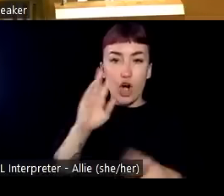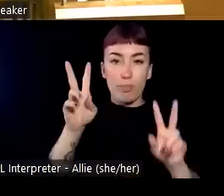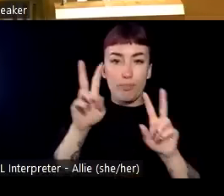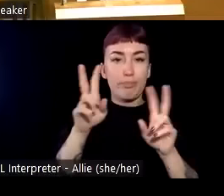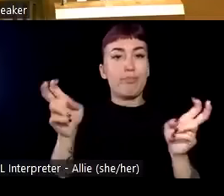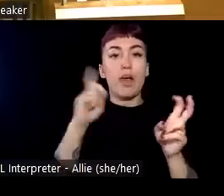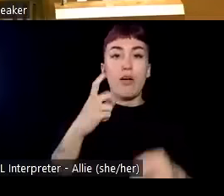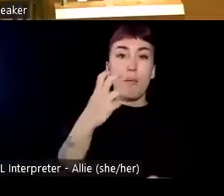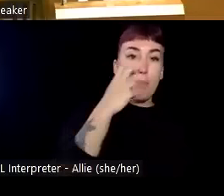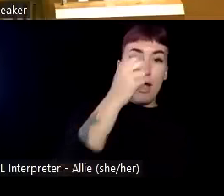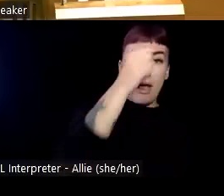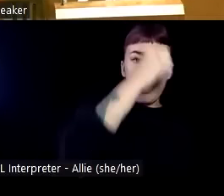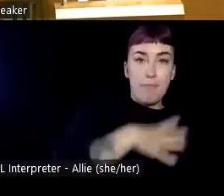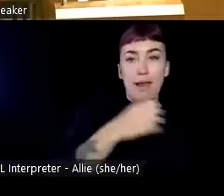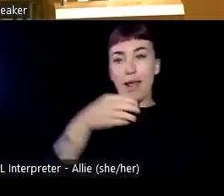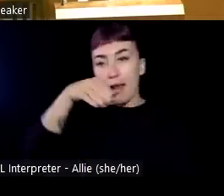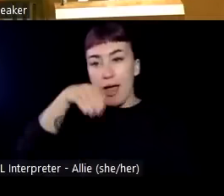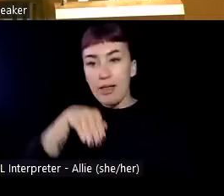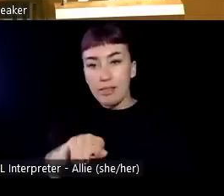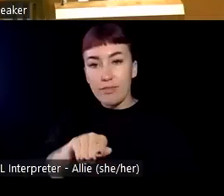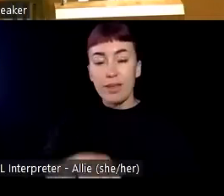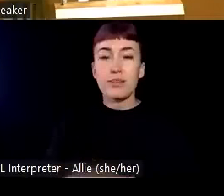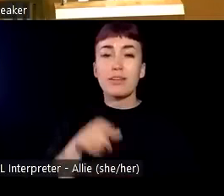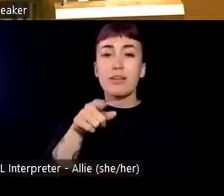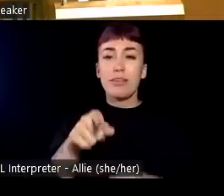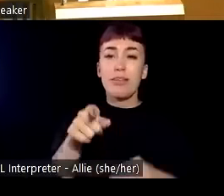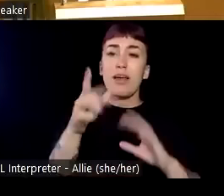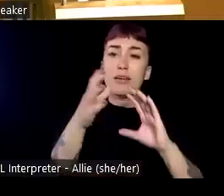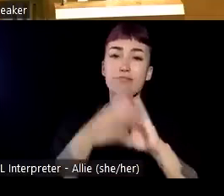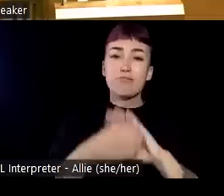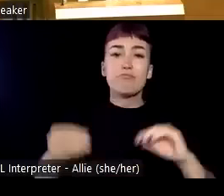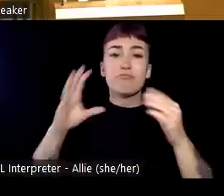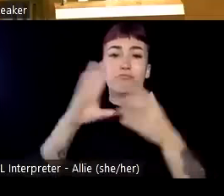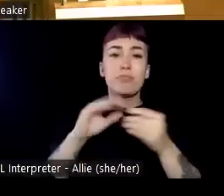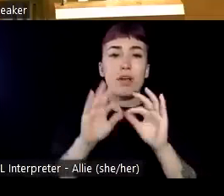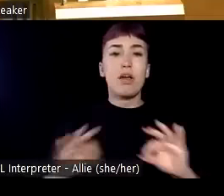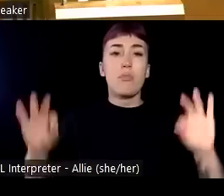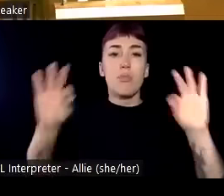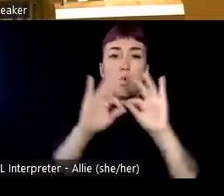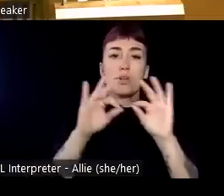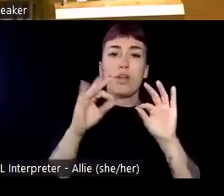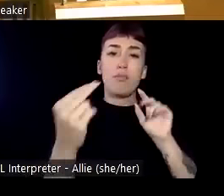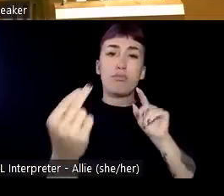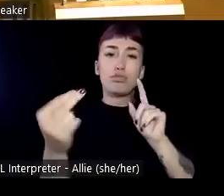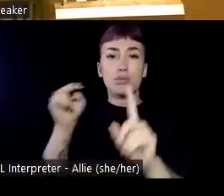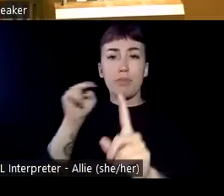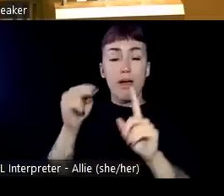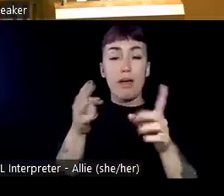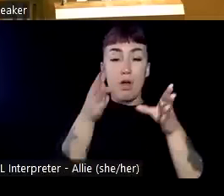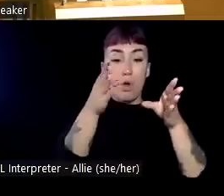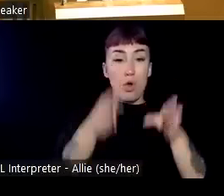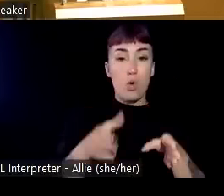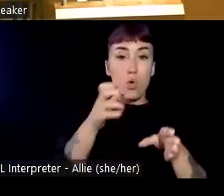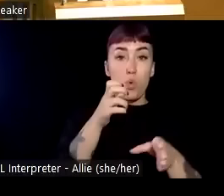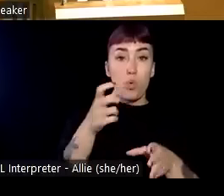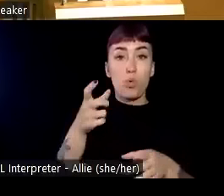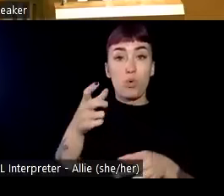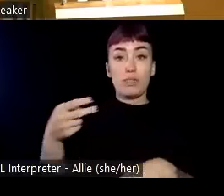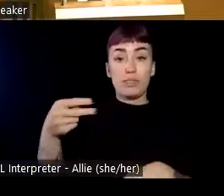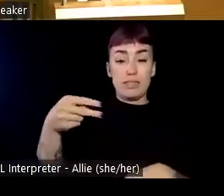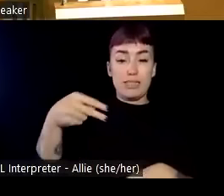elephant. And this tells us a little bit about the importance of perspective. So the person who's standing at the